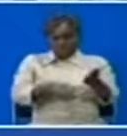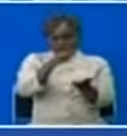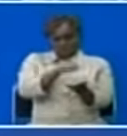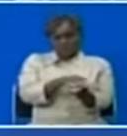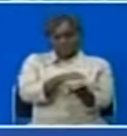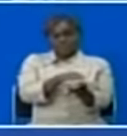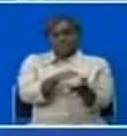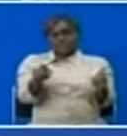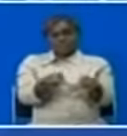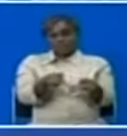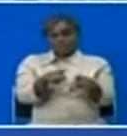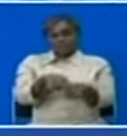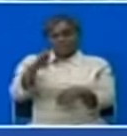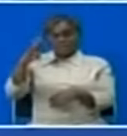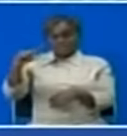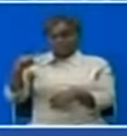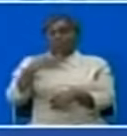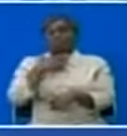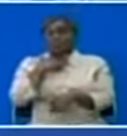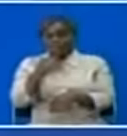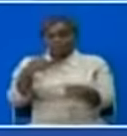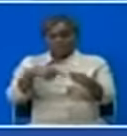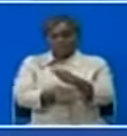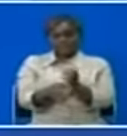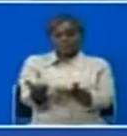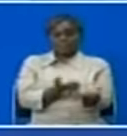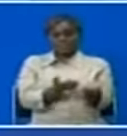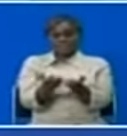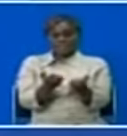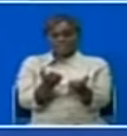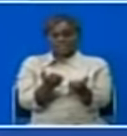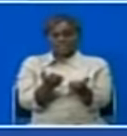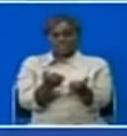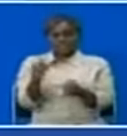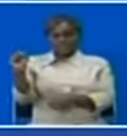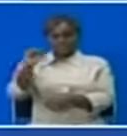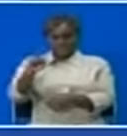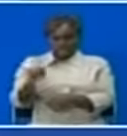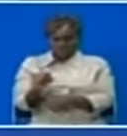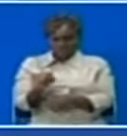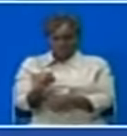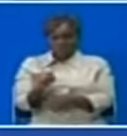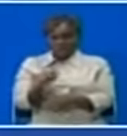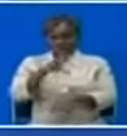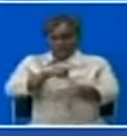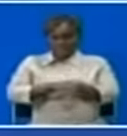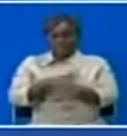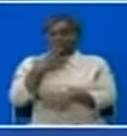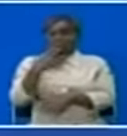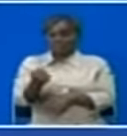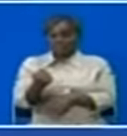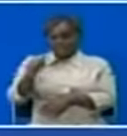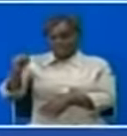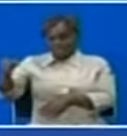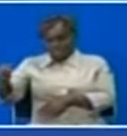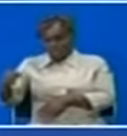schemes. The BMG Holding is eyeing to tap into the entrepreneurial culture. The Sacco boasts of a monthly turnover of 500 million shillings